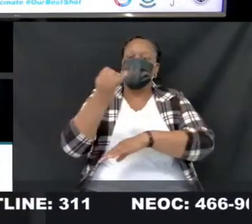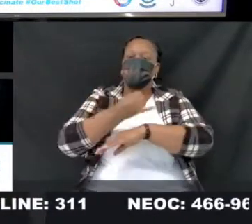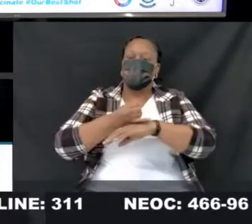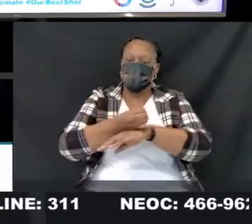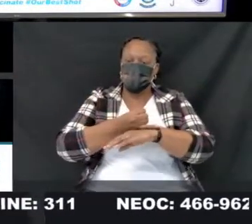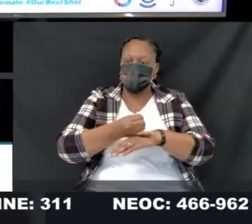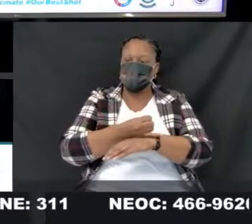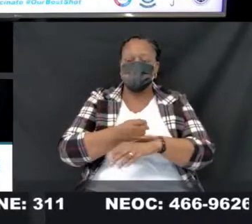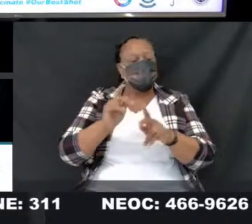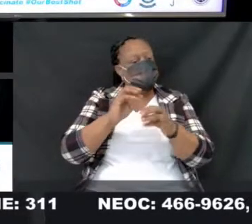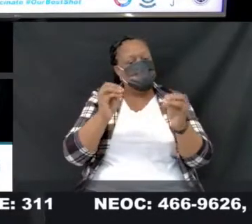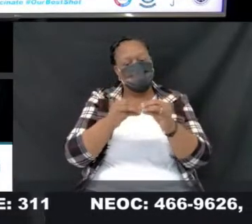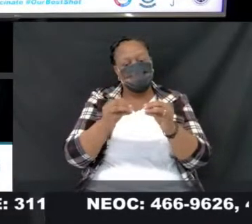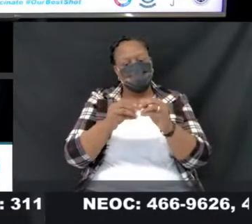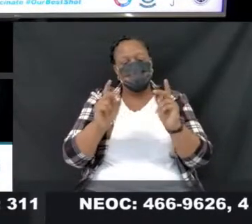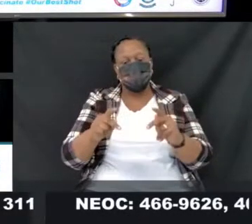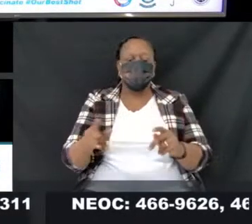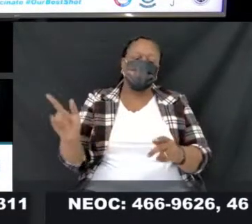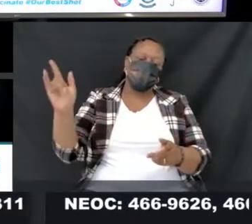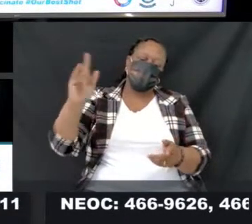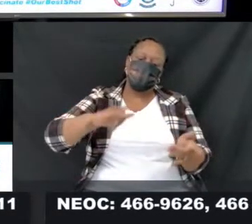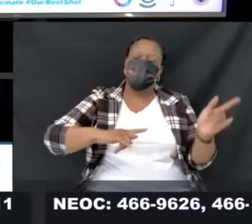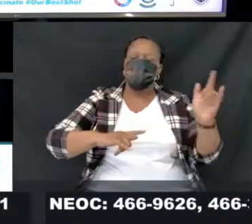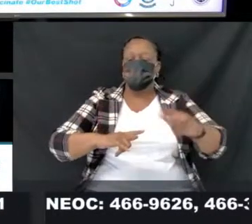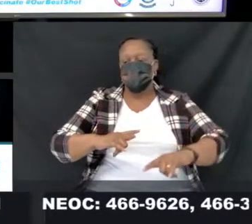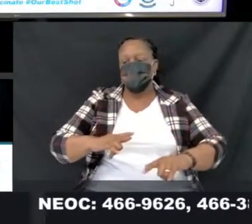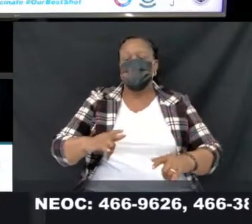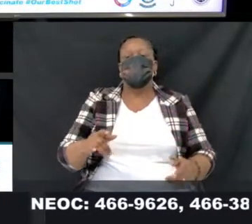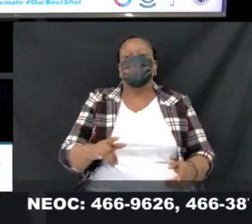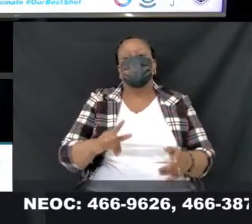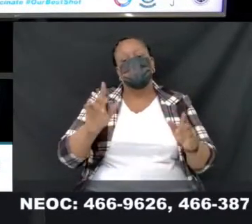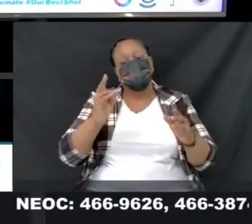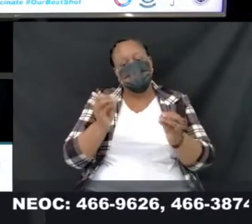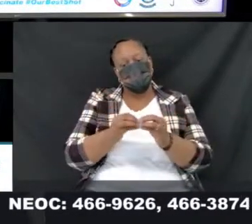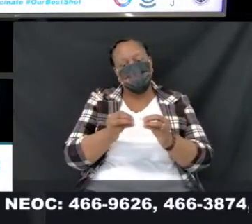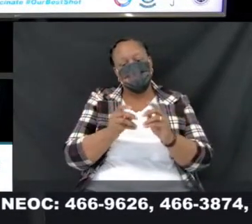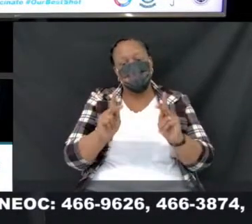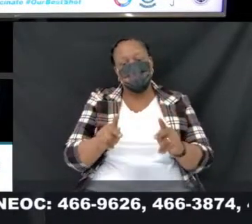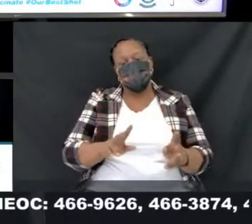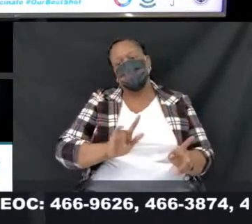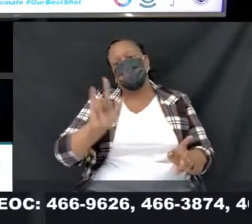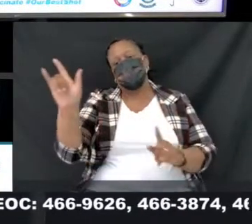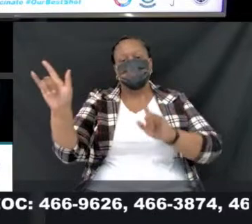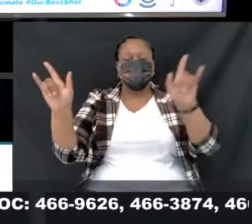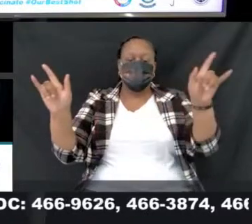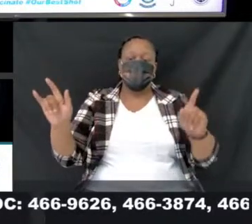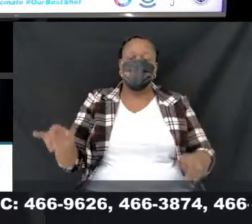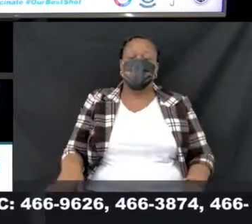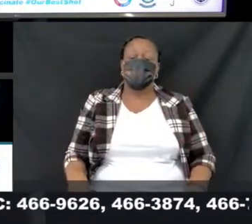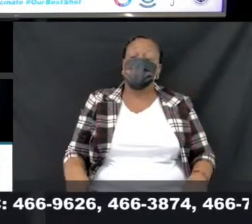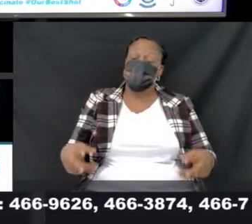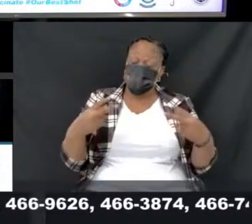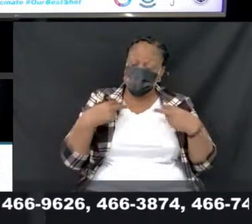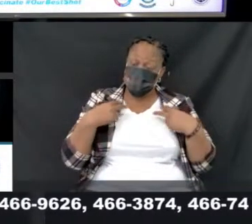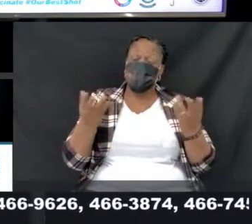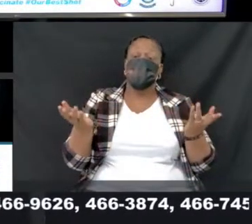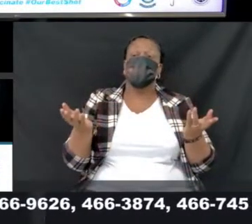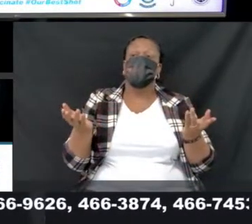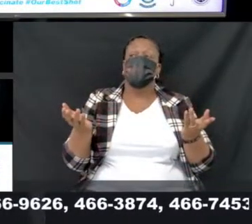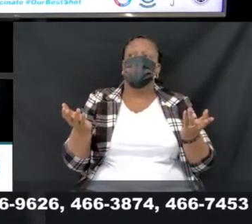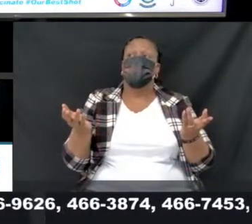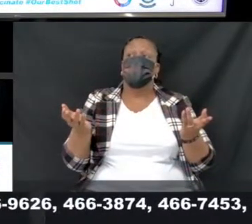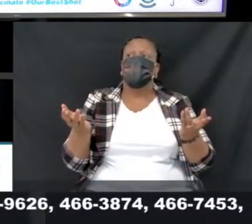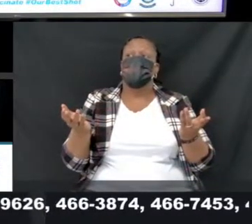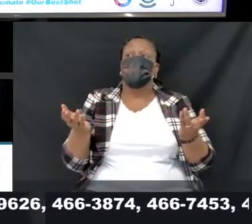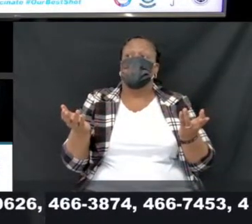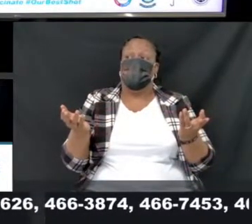current trajectory of our increasing recoveries and decreasing number of positive cases, we should be out of this wave by